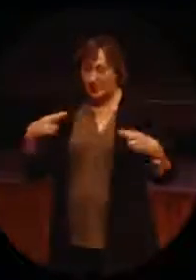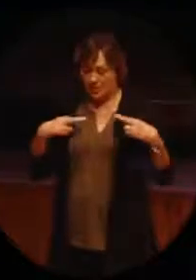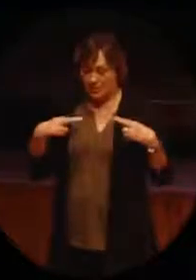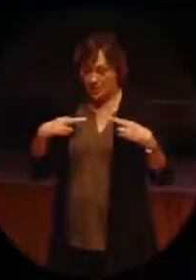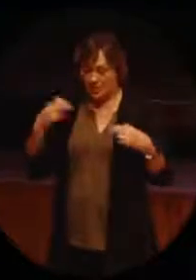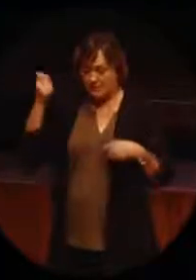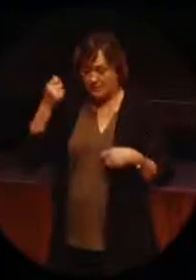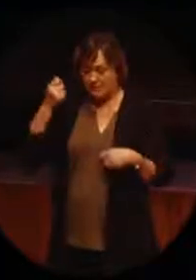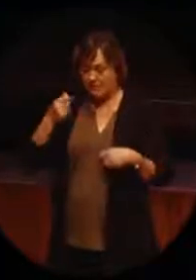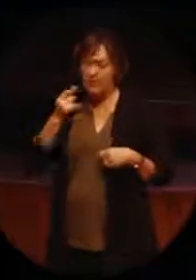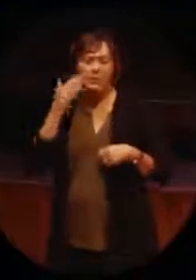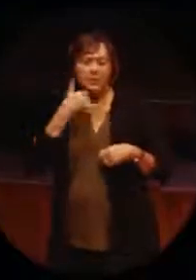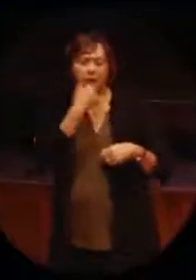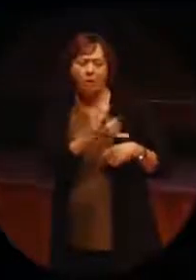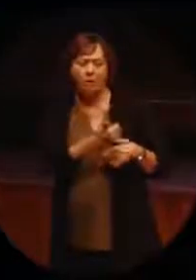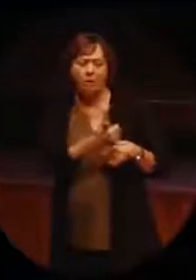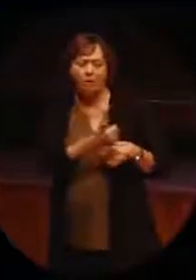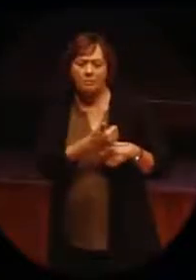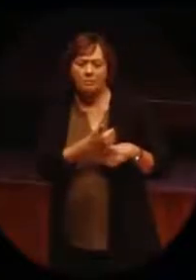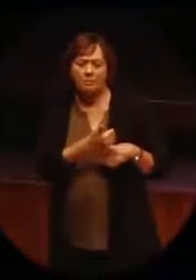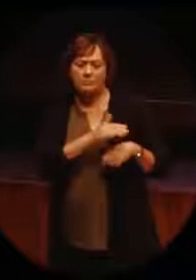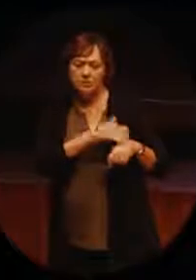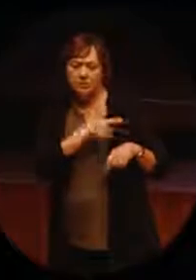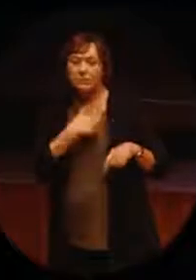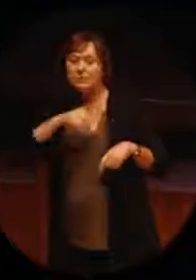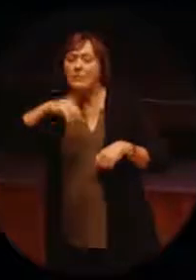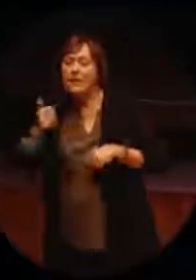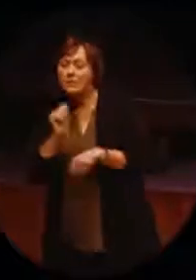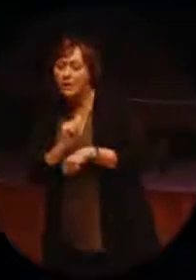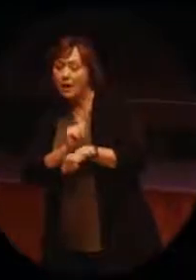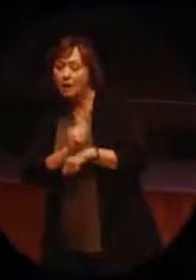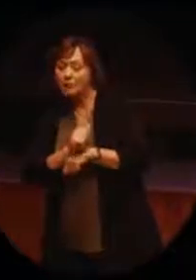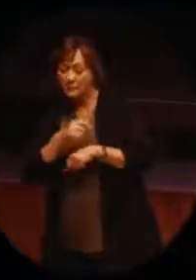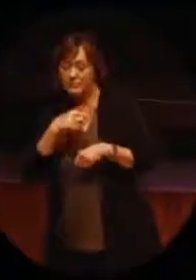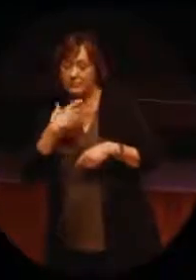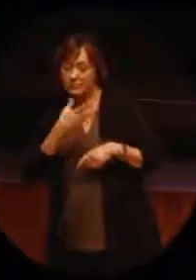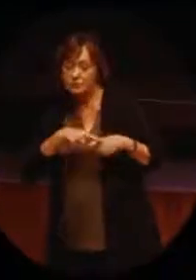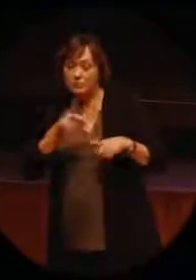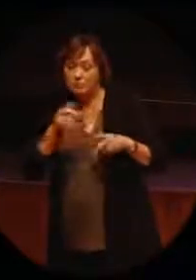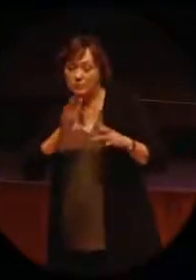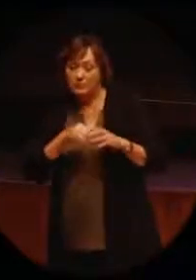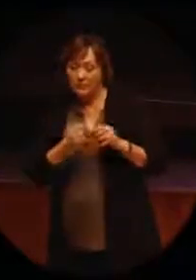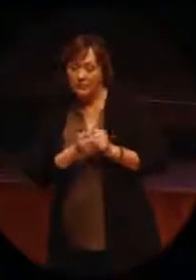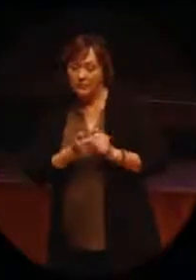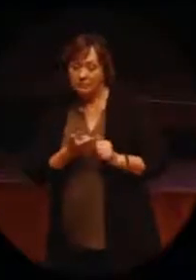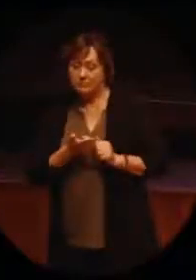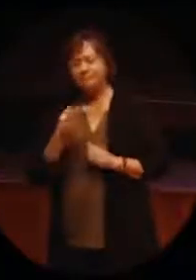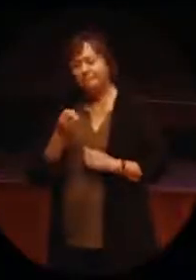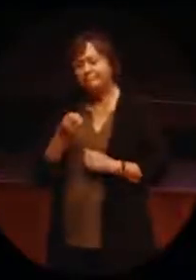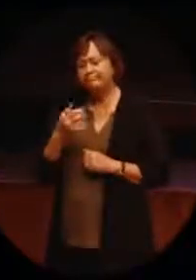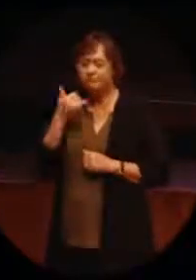And even after he retired, occasionally they'd call him up, and they'd say, we have a job, an assignment we'd like you to do.